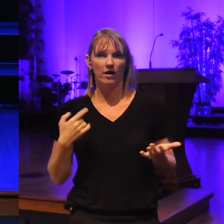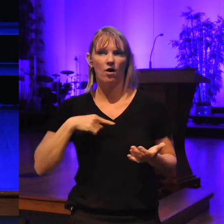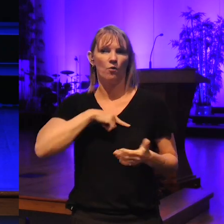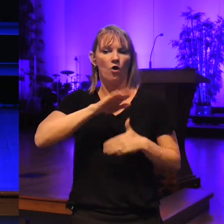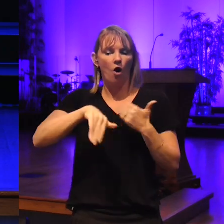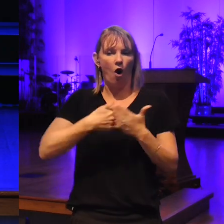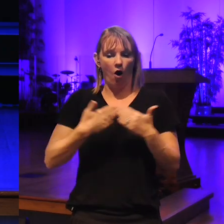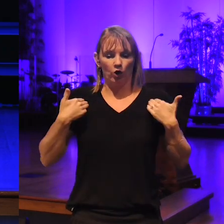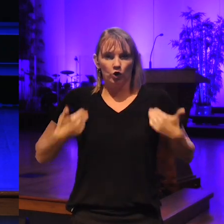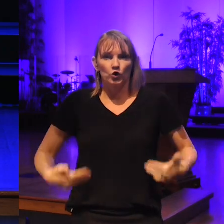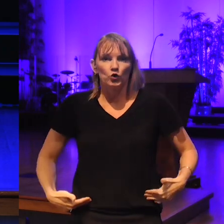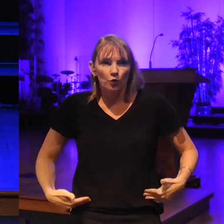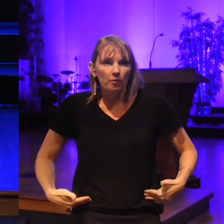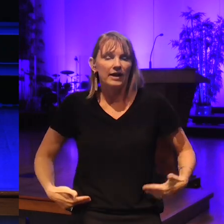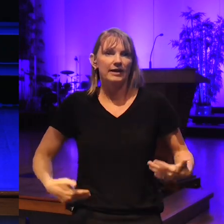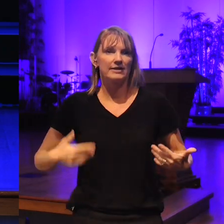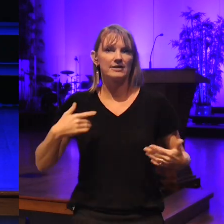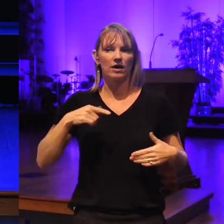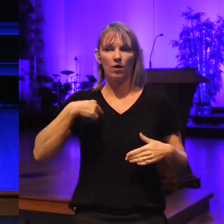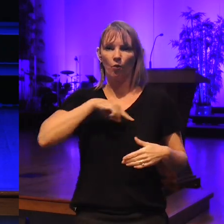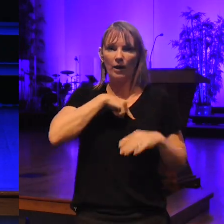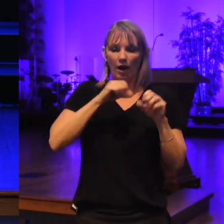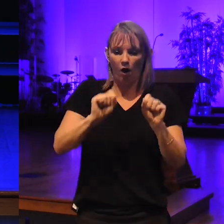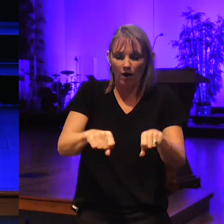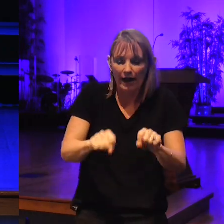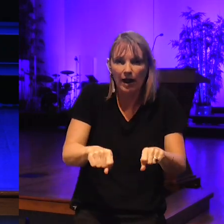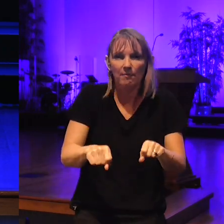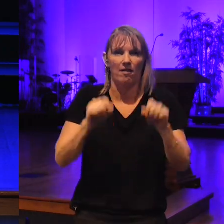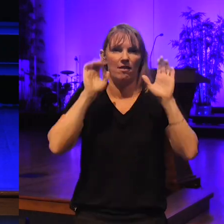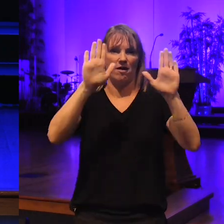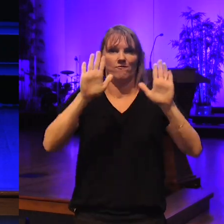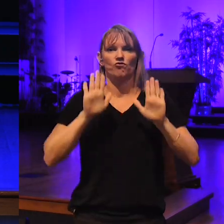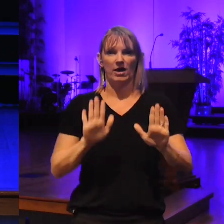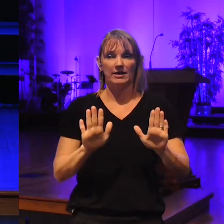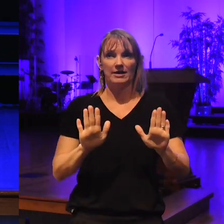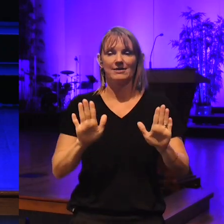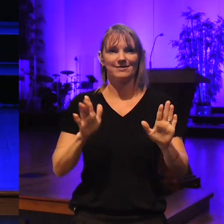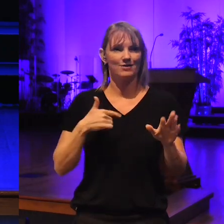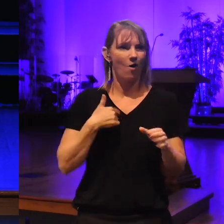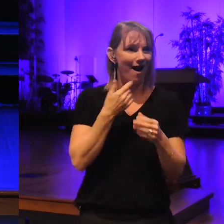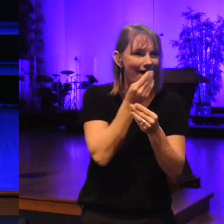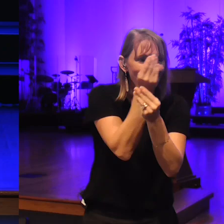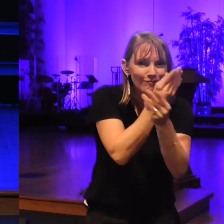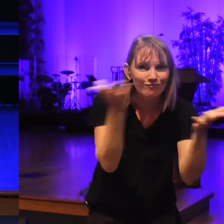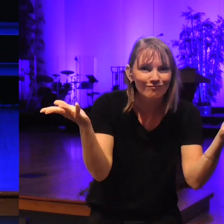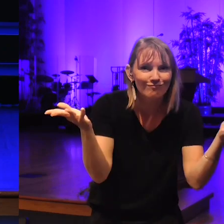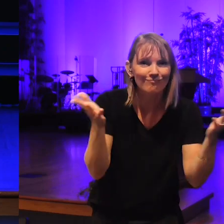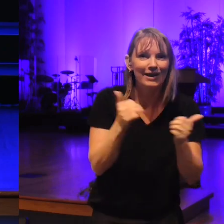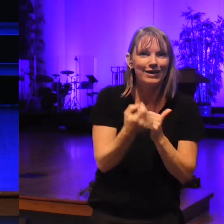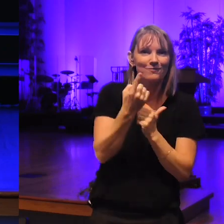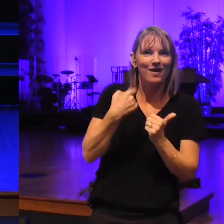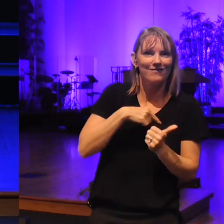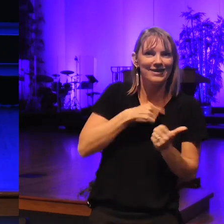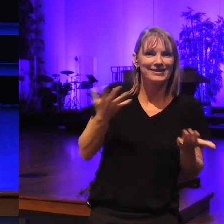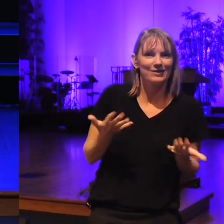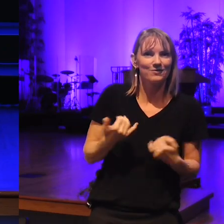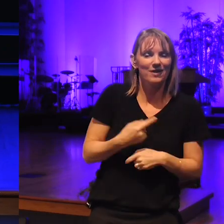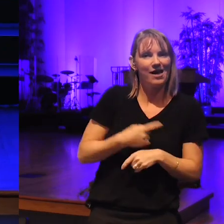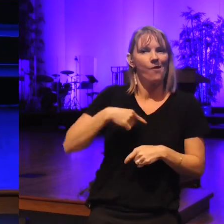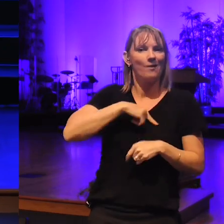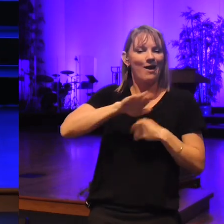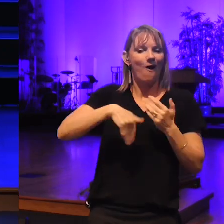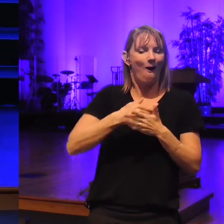are all humans, and we're capable of greatness. So I say to each one of us here today, we